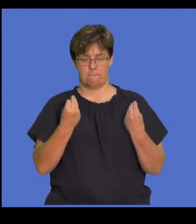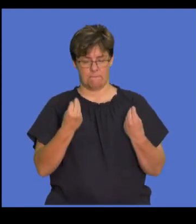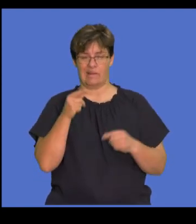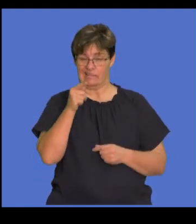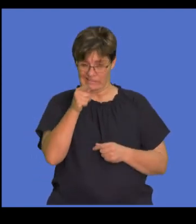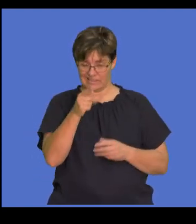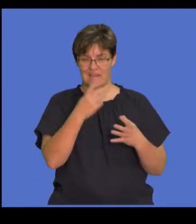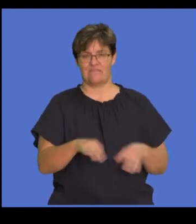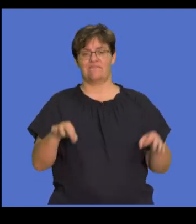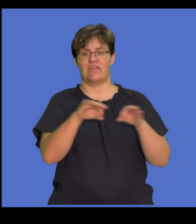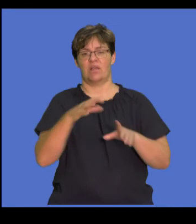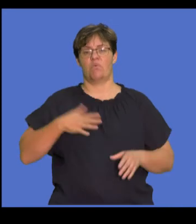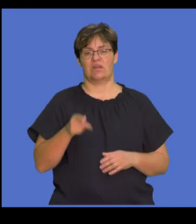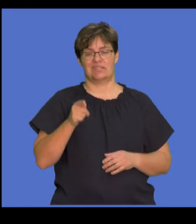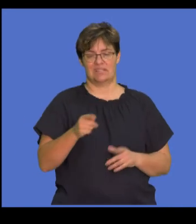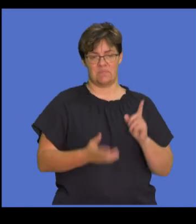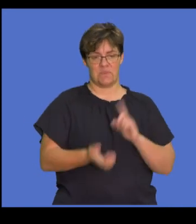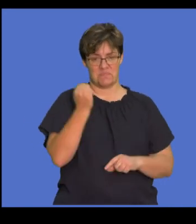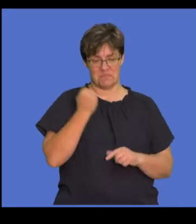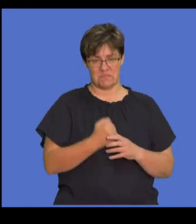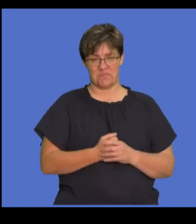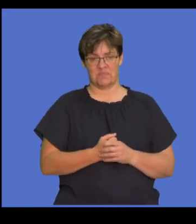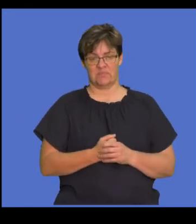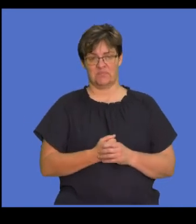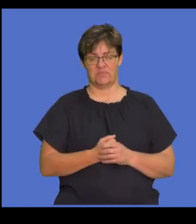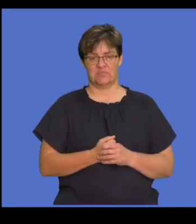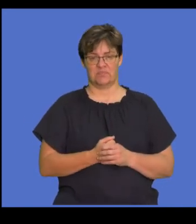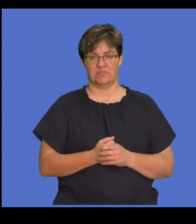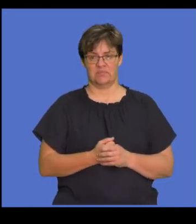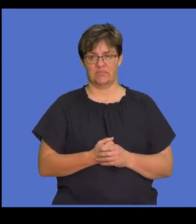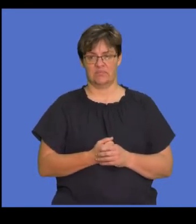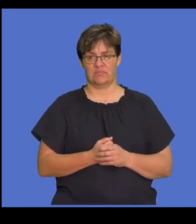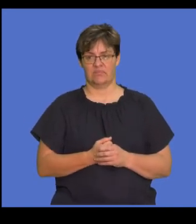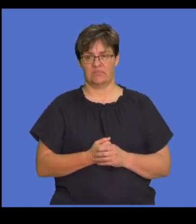1,23, will that give me? Yes. So that's the value that I'm actually going to find,